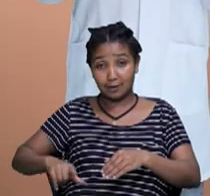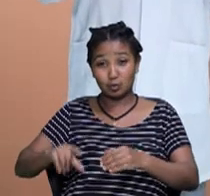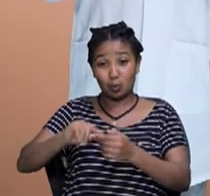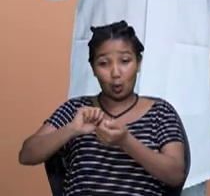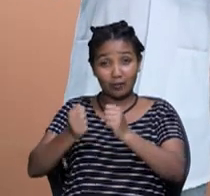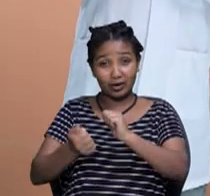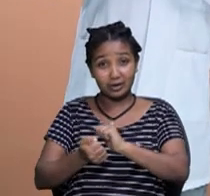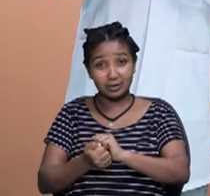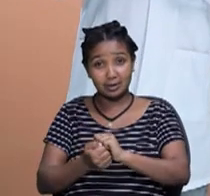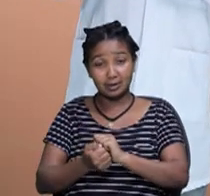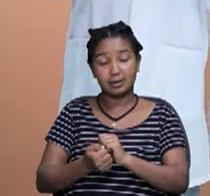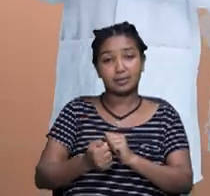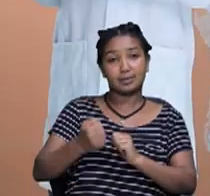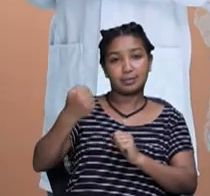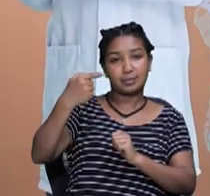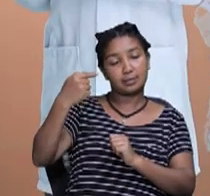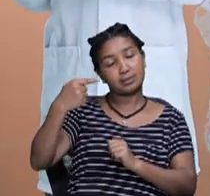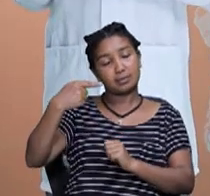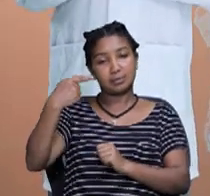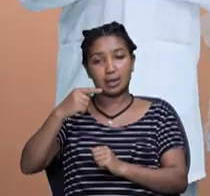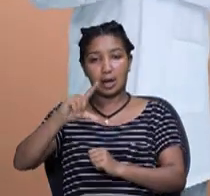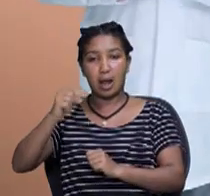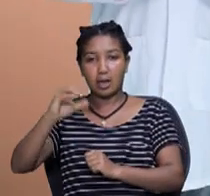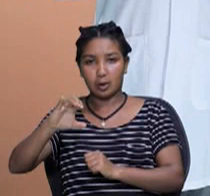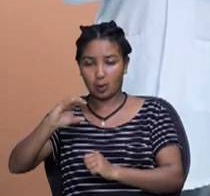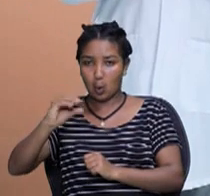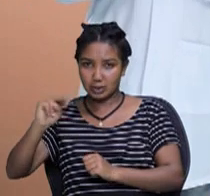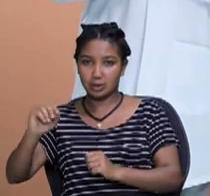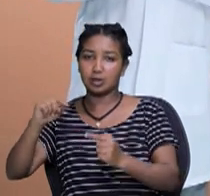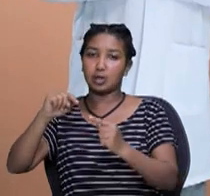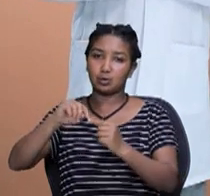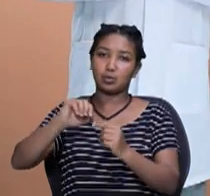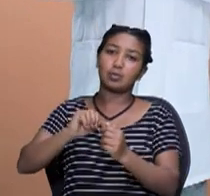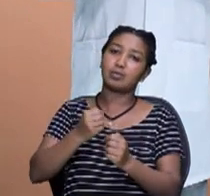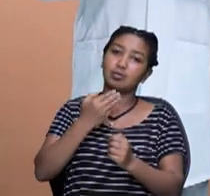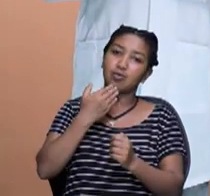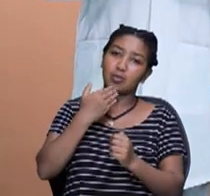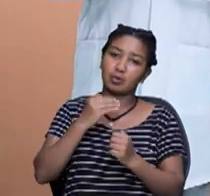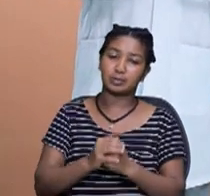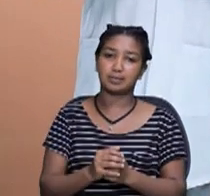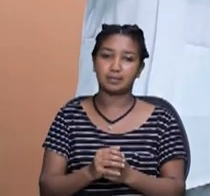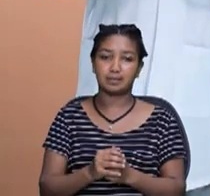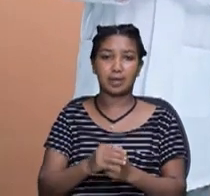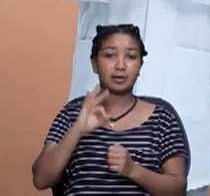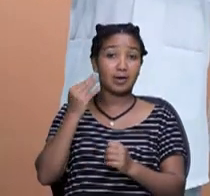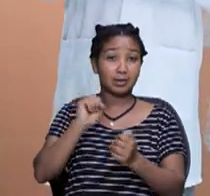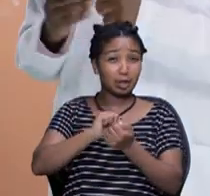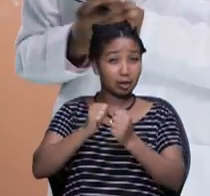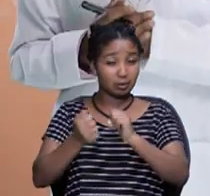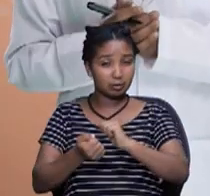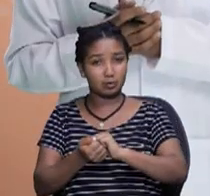convert glycogen into glucose and stimulate the conversion of fat and amino acid